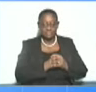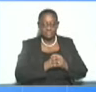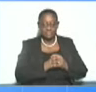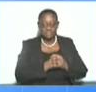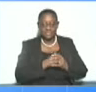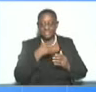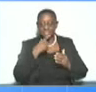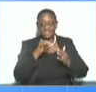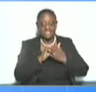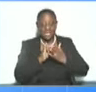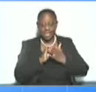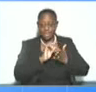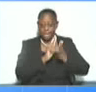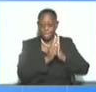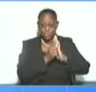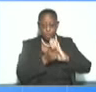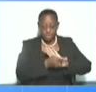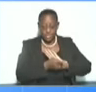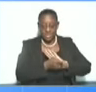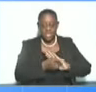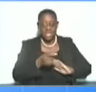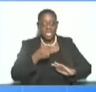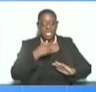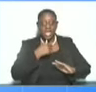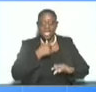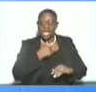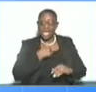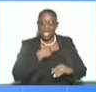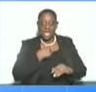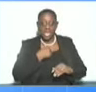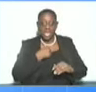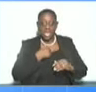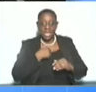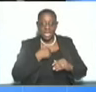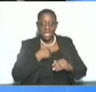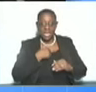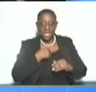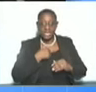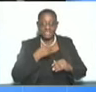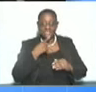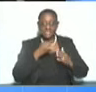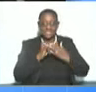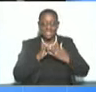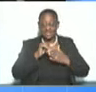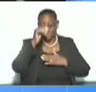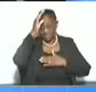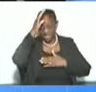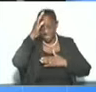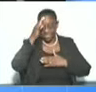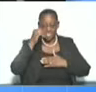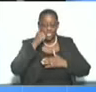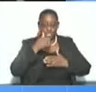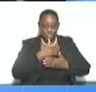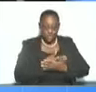that entire moment, I just wanted to rest in it, even down to the father and daughter dance. Well, he held me